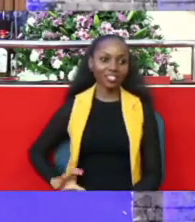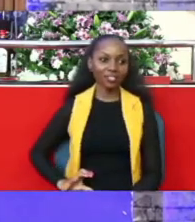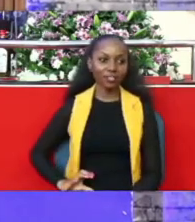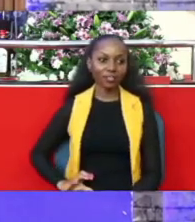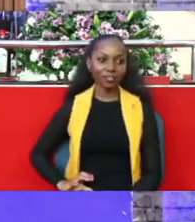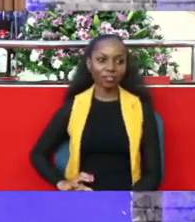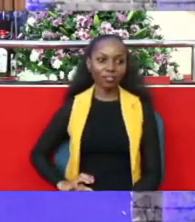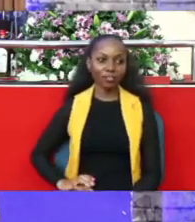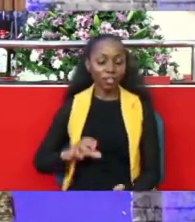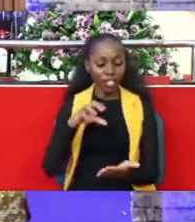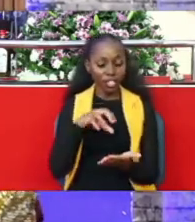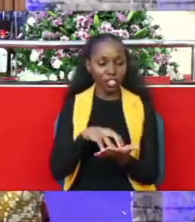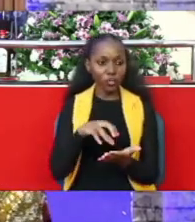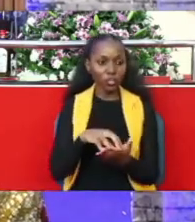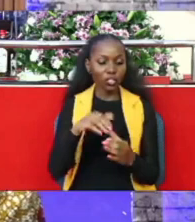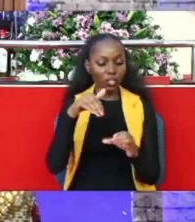Our position in